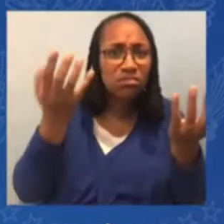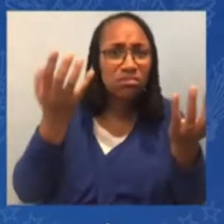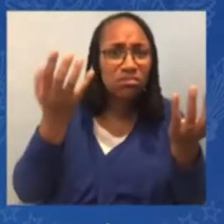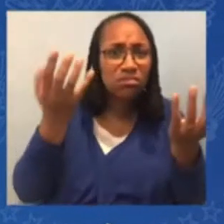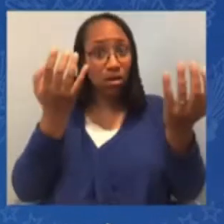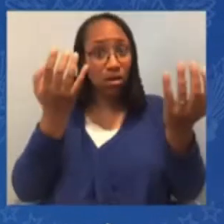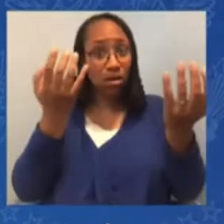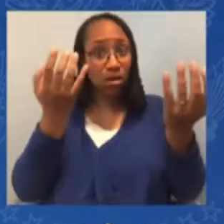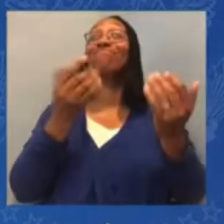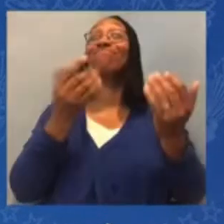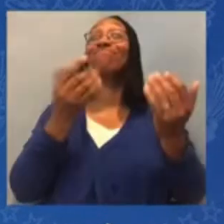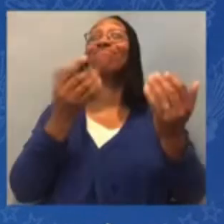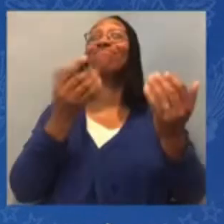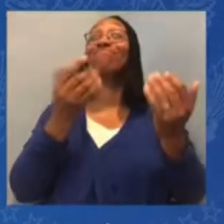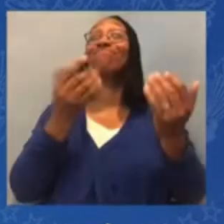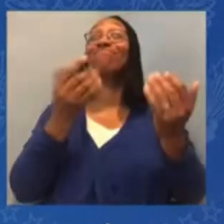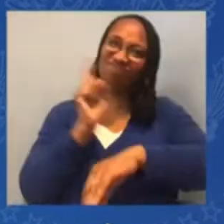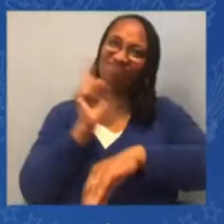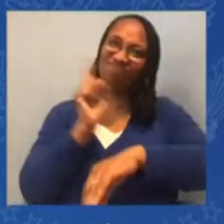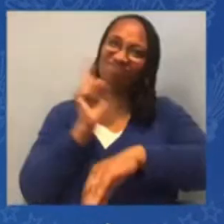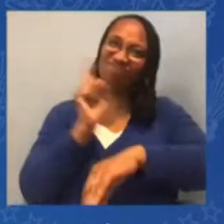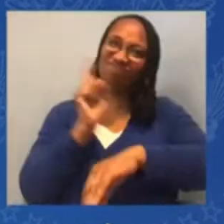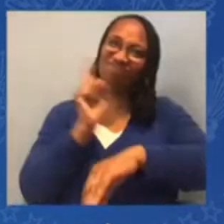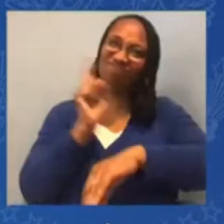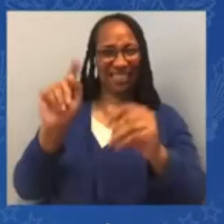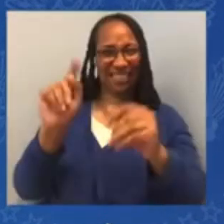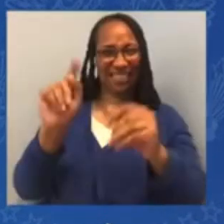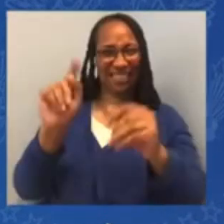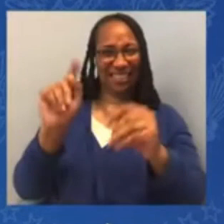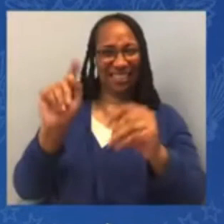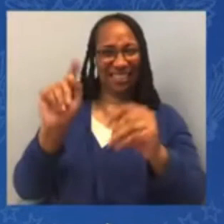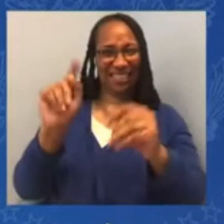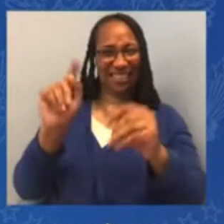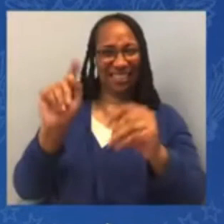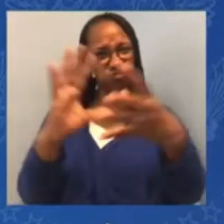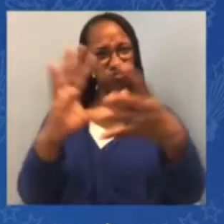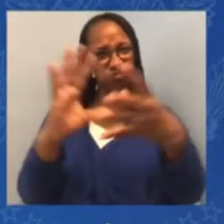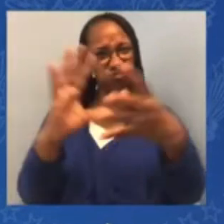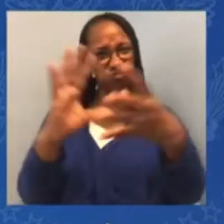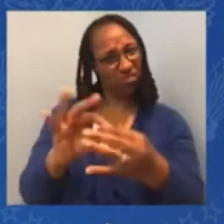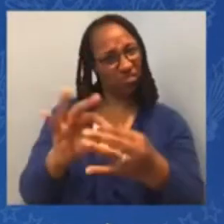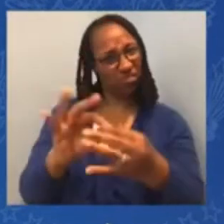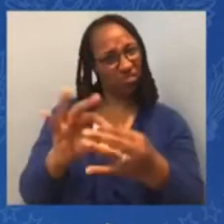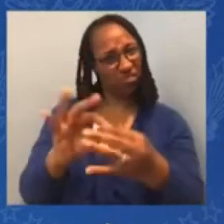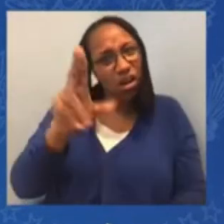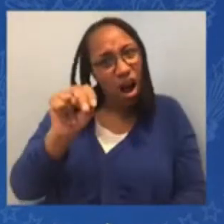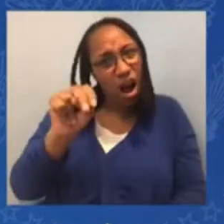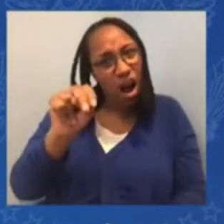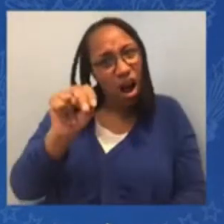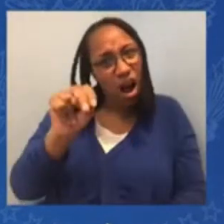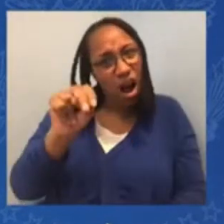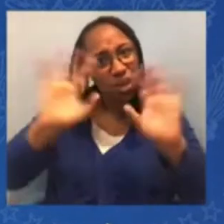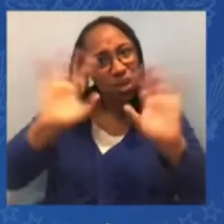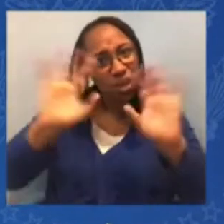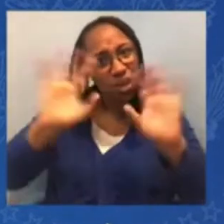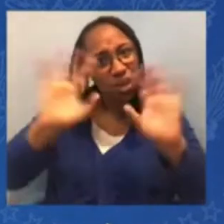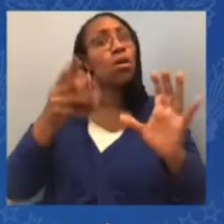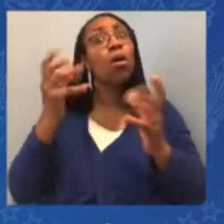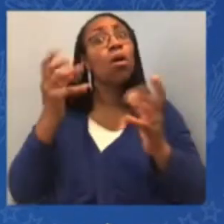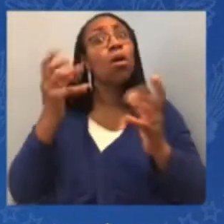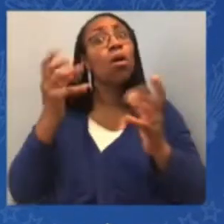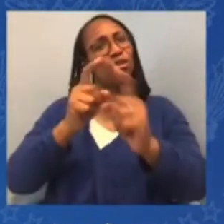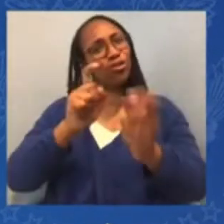time different. He called me and we talked about how some people were saying that this time wasn't going to